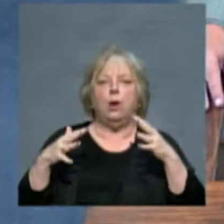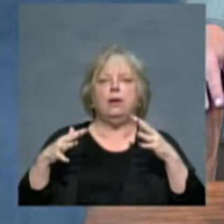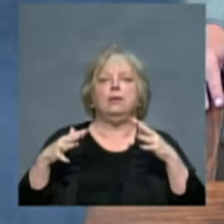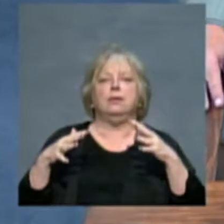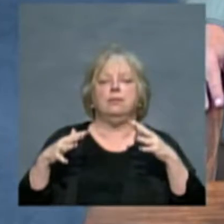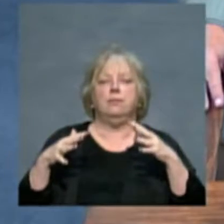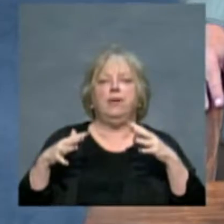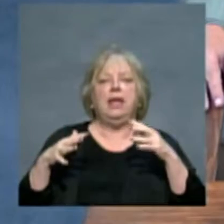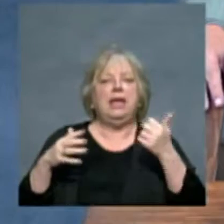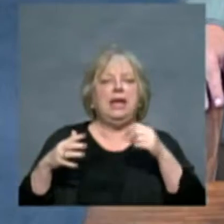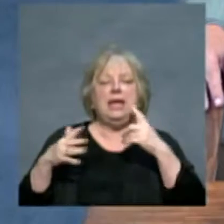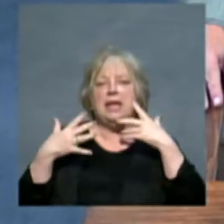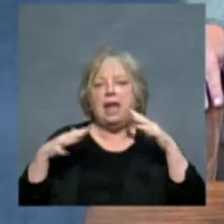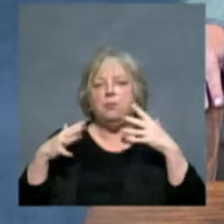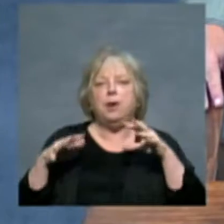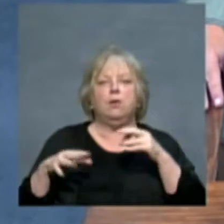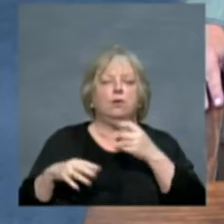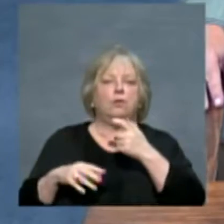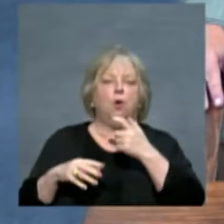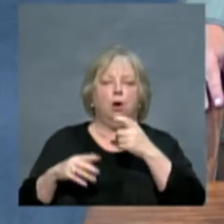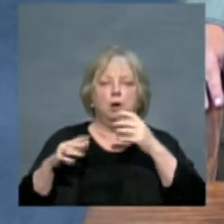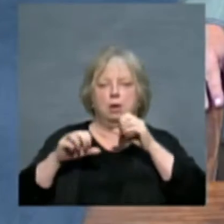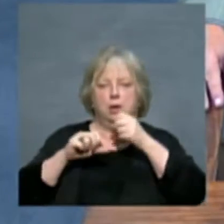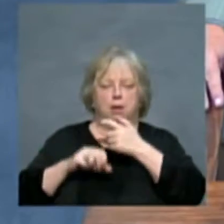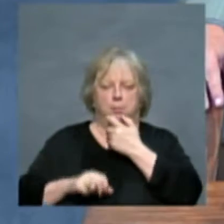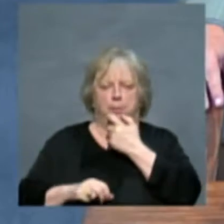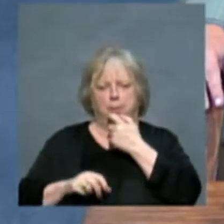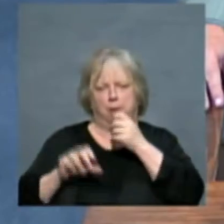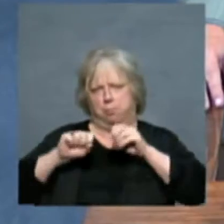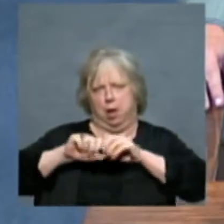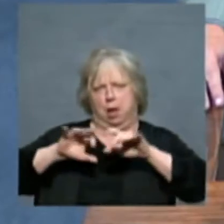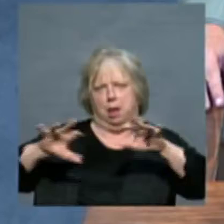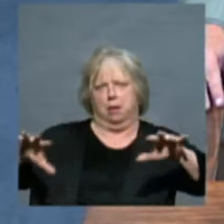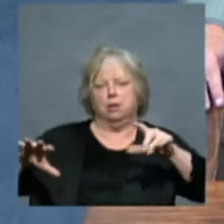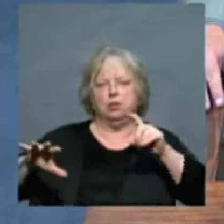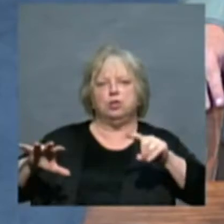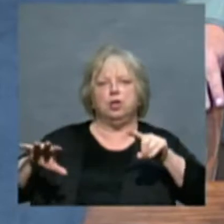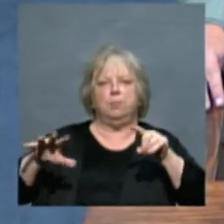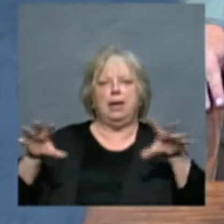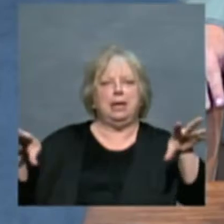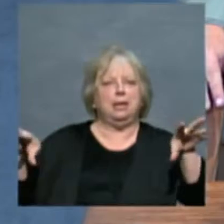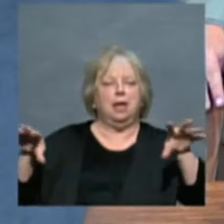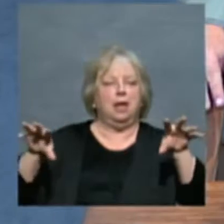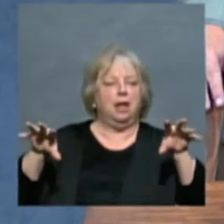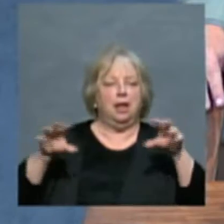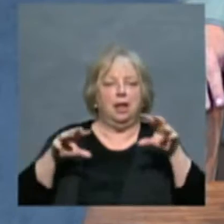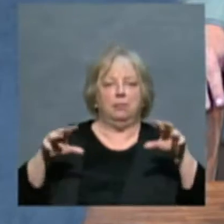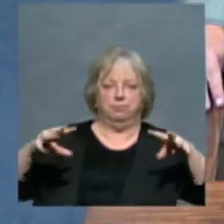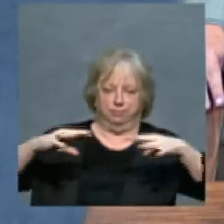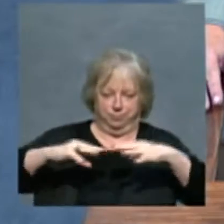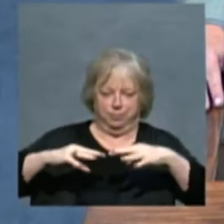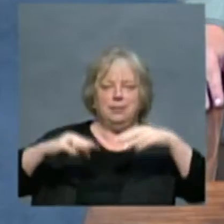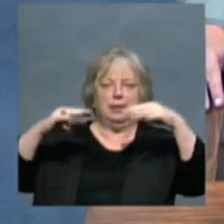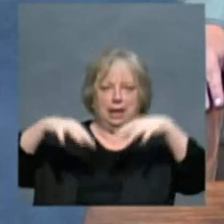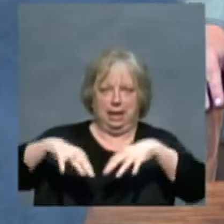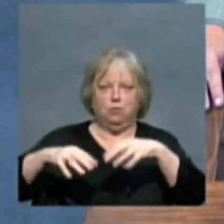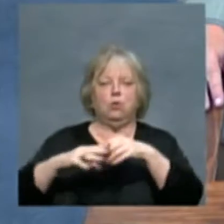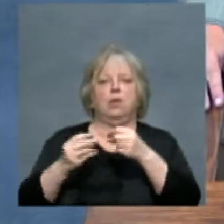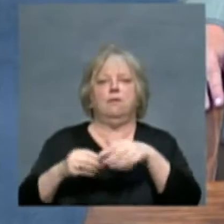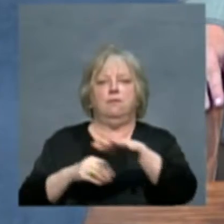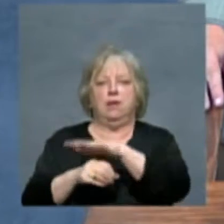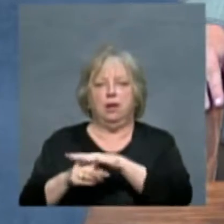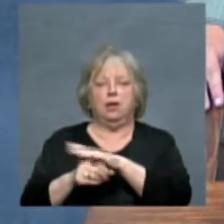Any loudspeakers or public address systems should be directed away from the surrounding properties and shall be operated in a manner